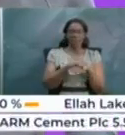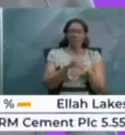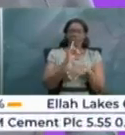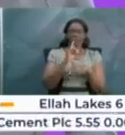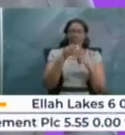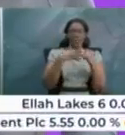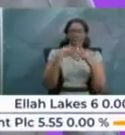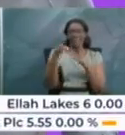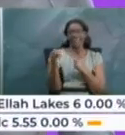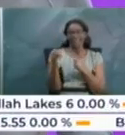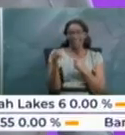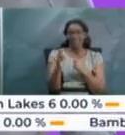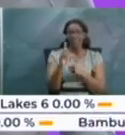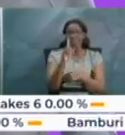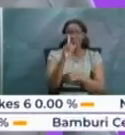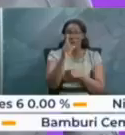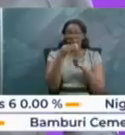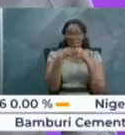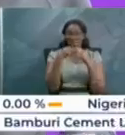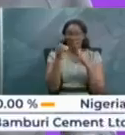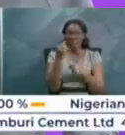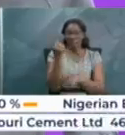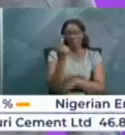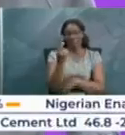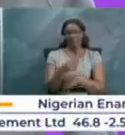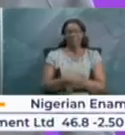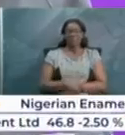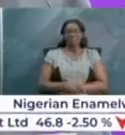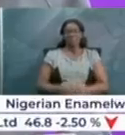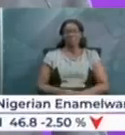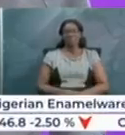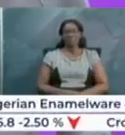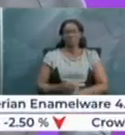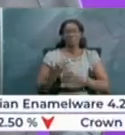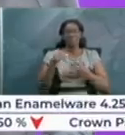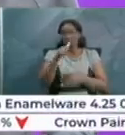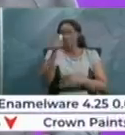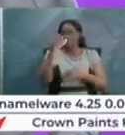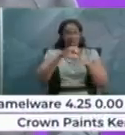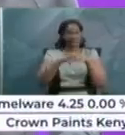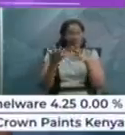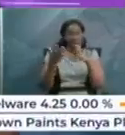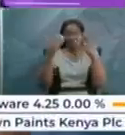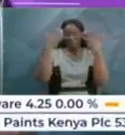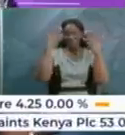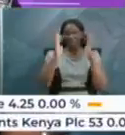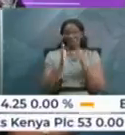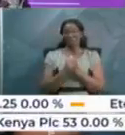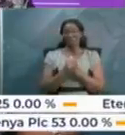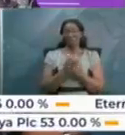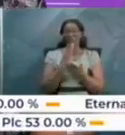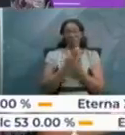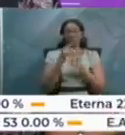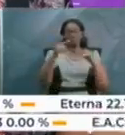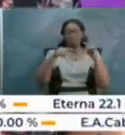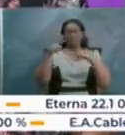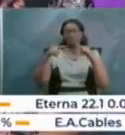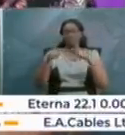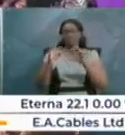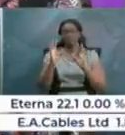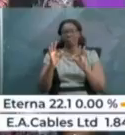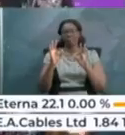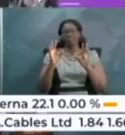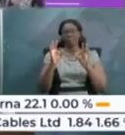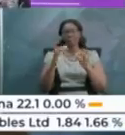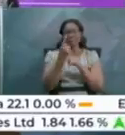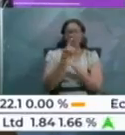shillings. 180. Wow. I mean, I don't know where you'll get it again like this. You don't get diverse things like that. Exactly.